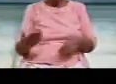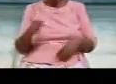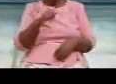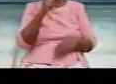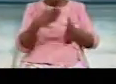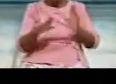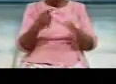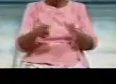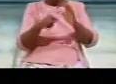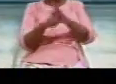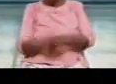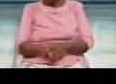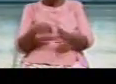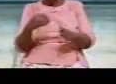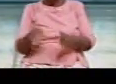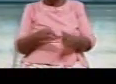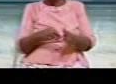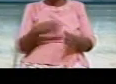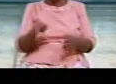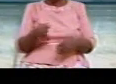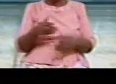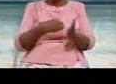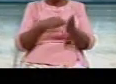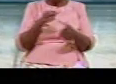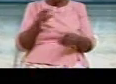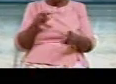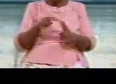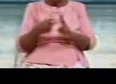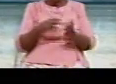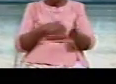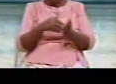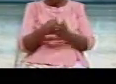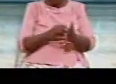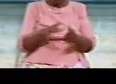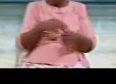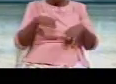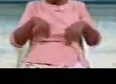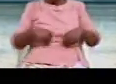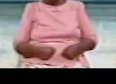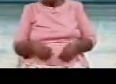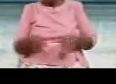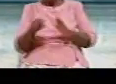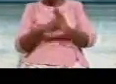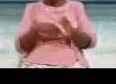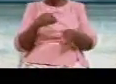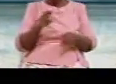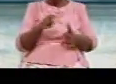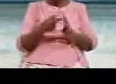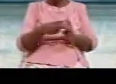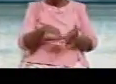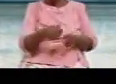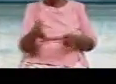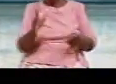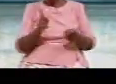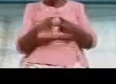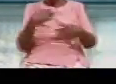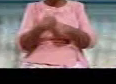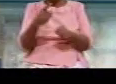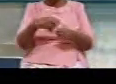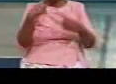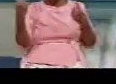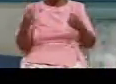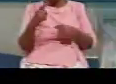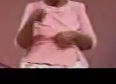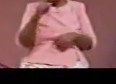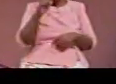pressure or the weakness or the weariness or anything to make you sin. You will not